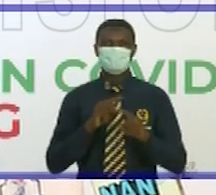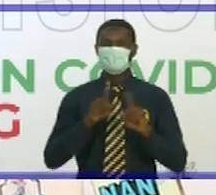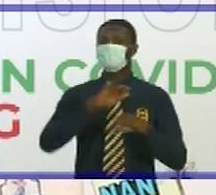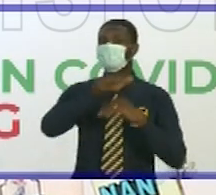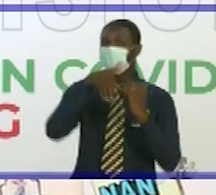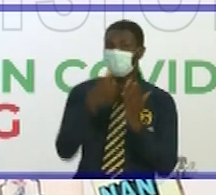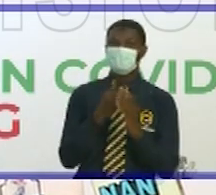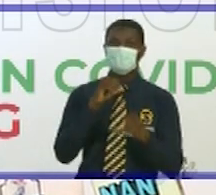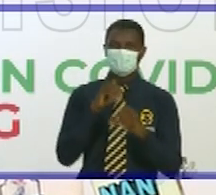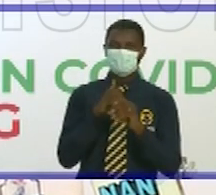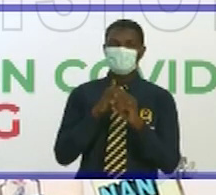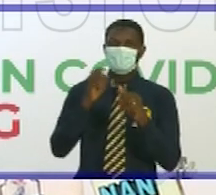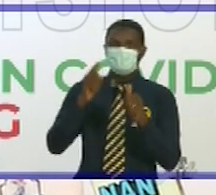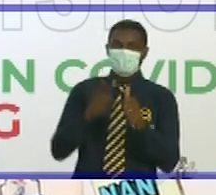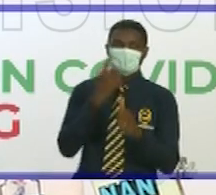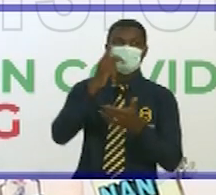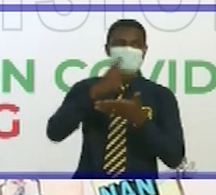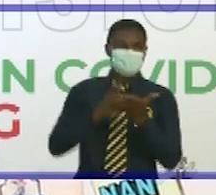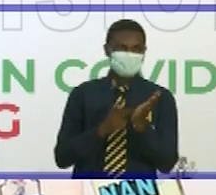part